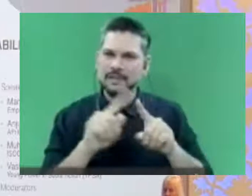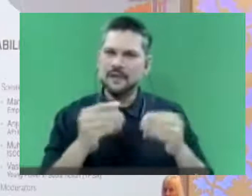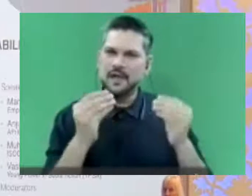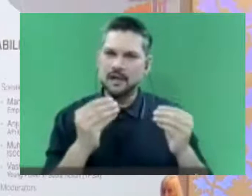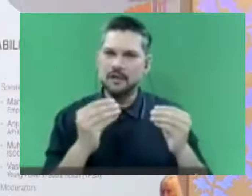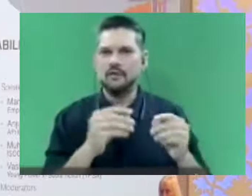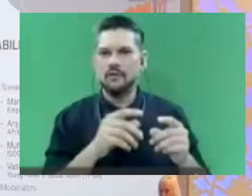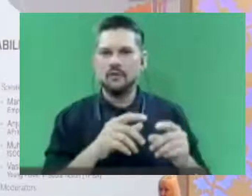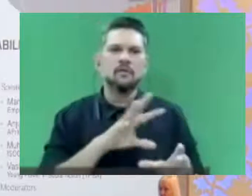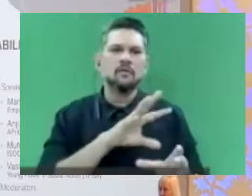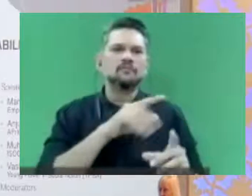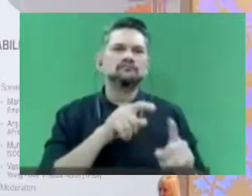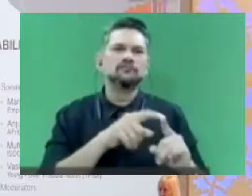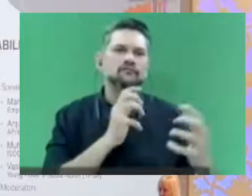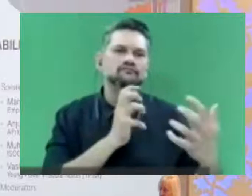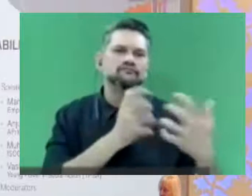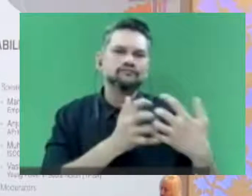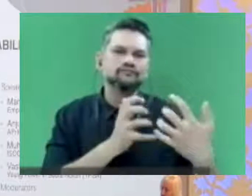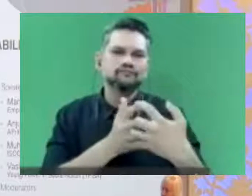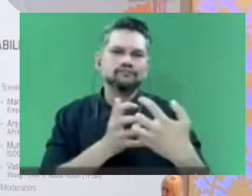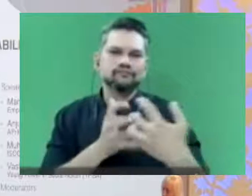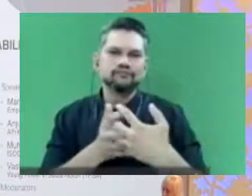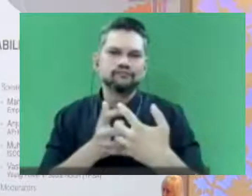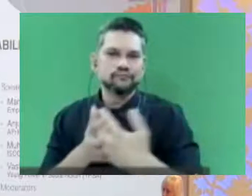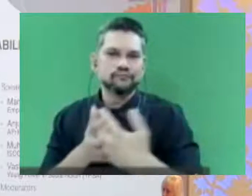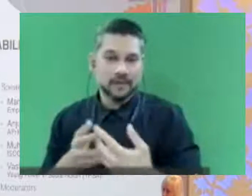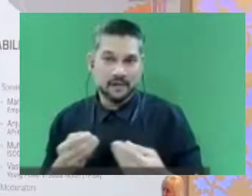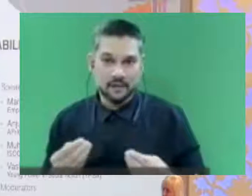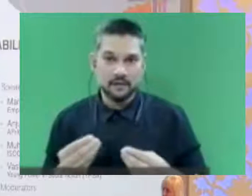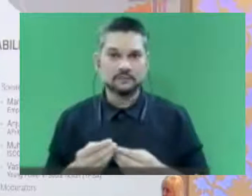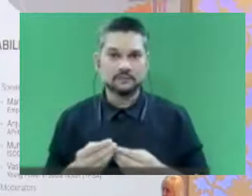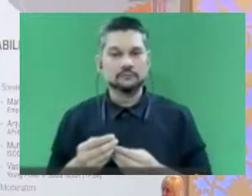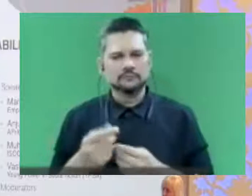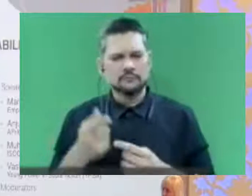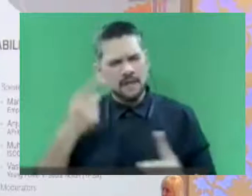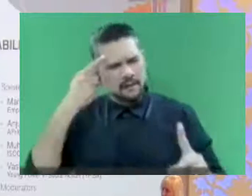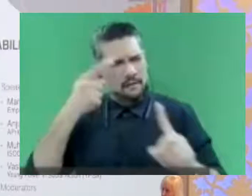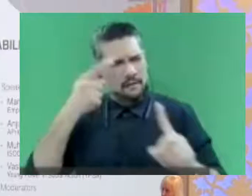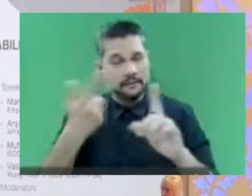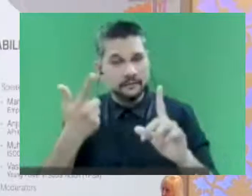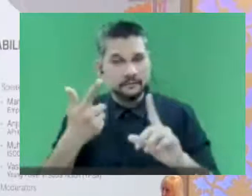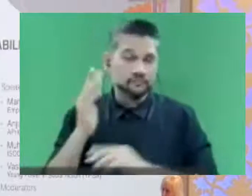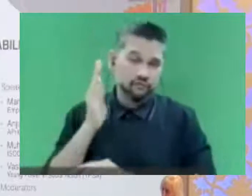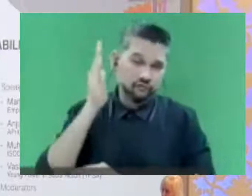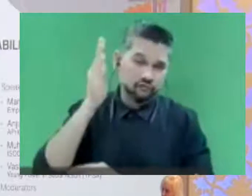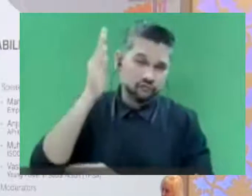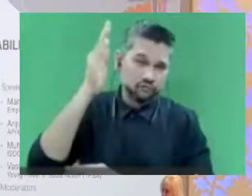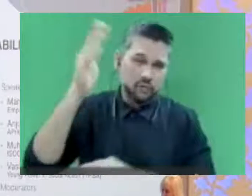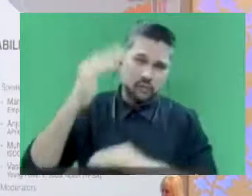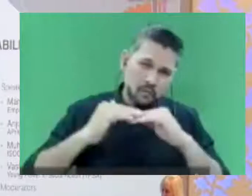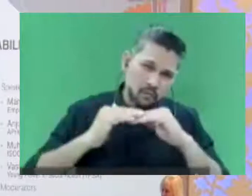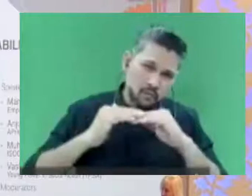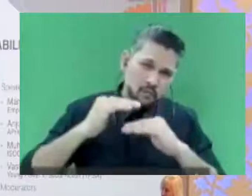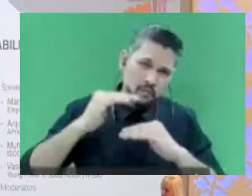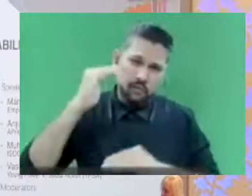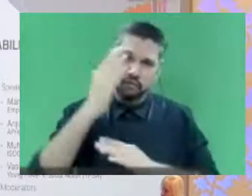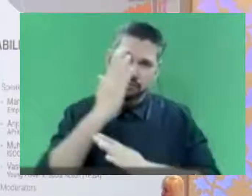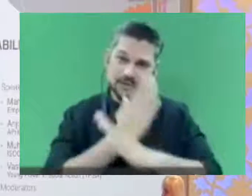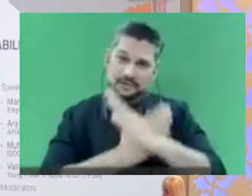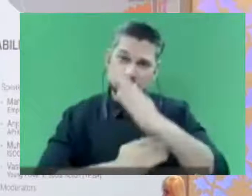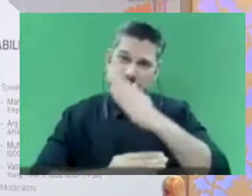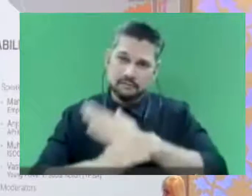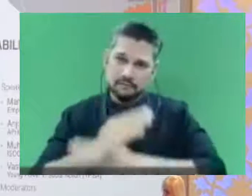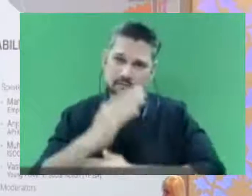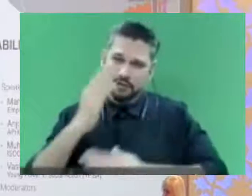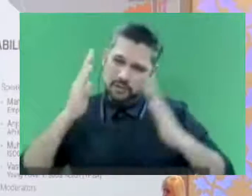that we will in future have disability focused online training with